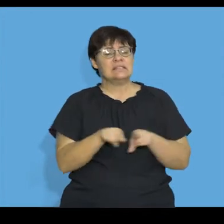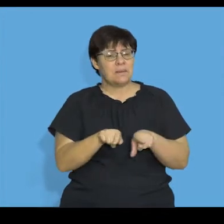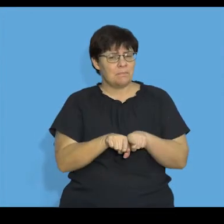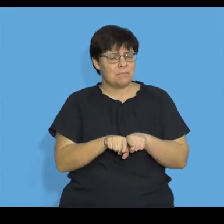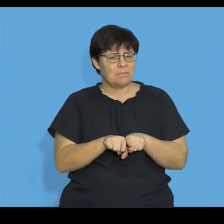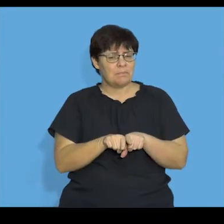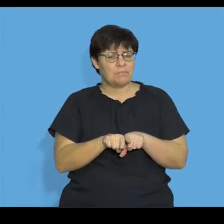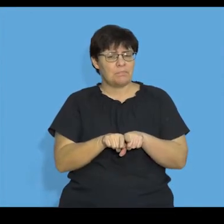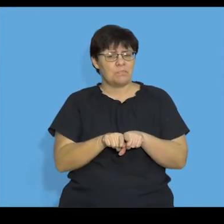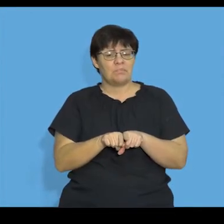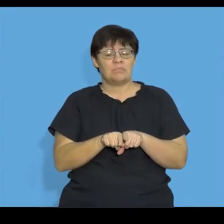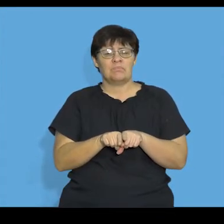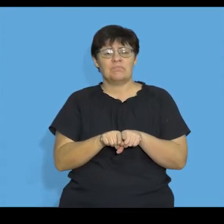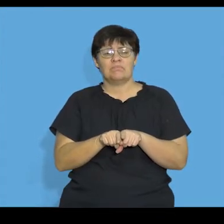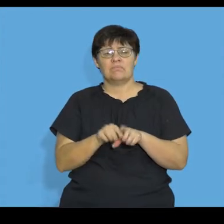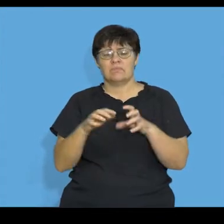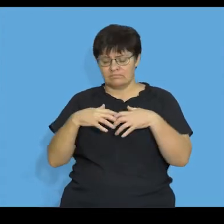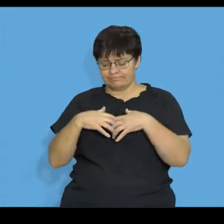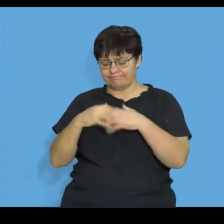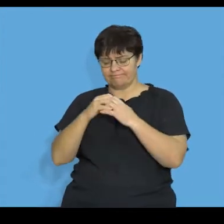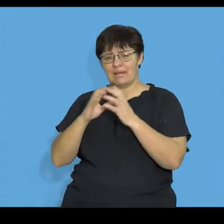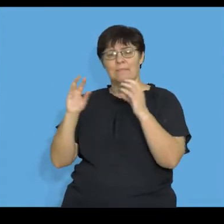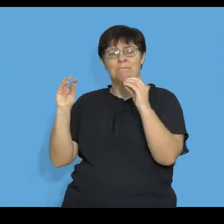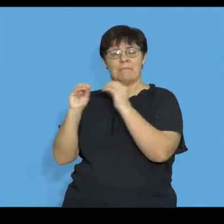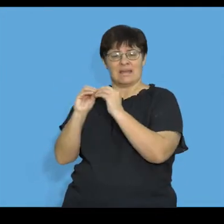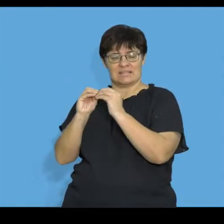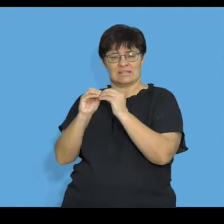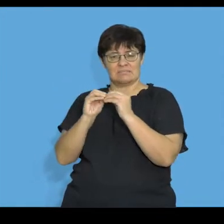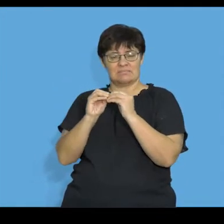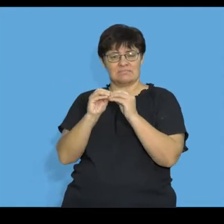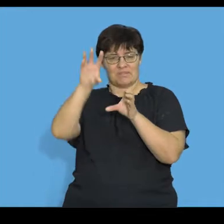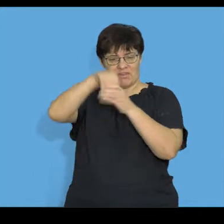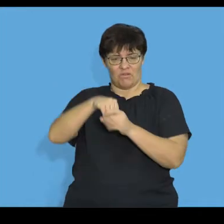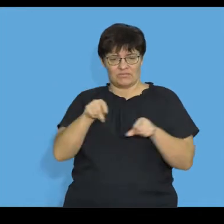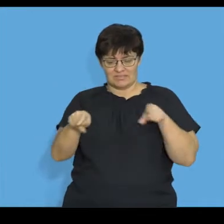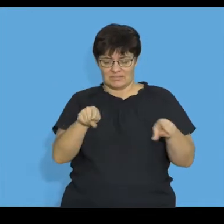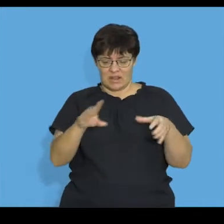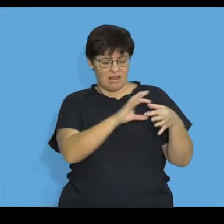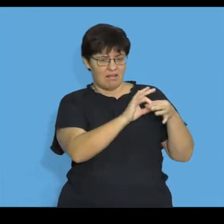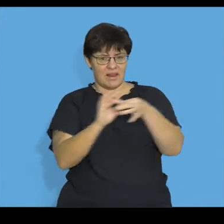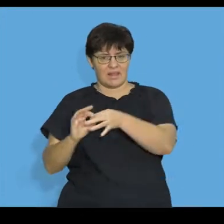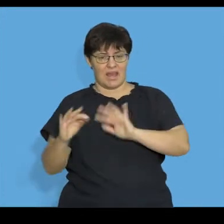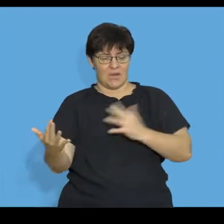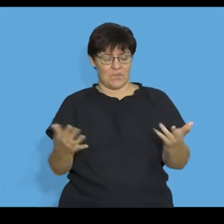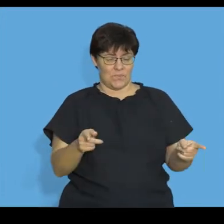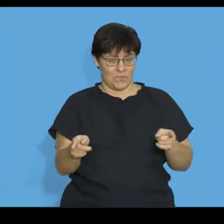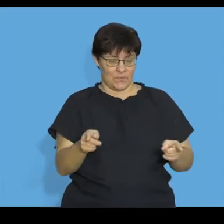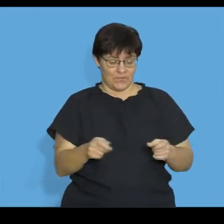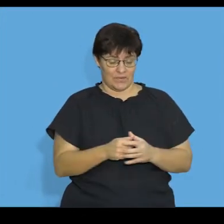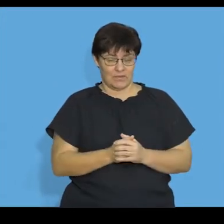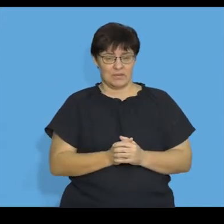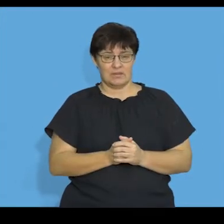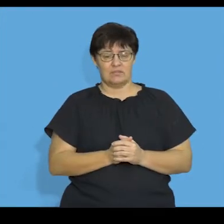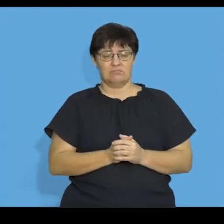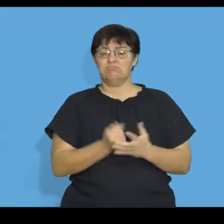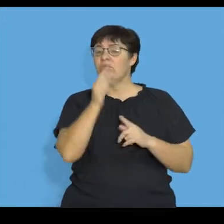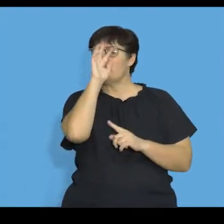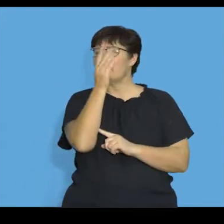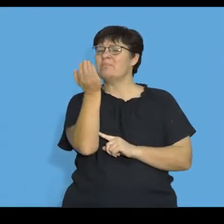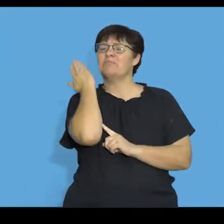the process of magnetism and how these two are linked. Now remember, previously we